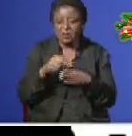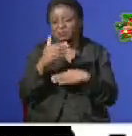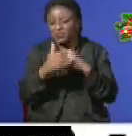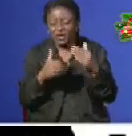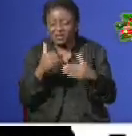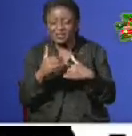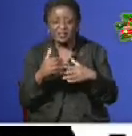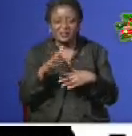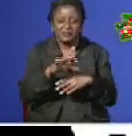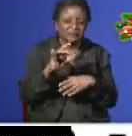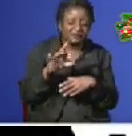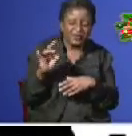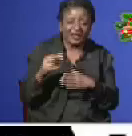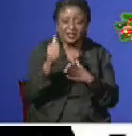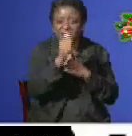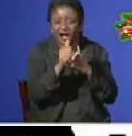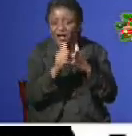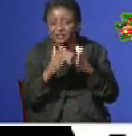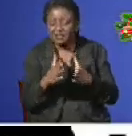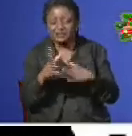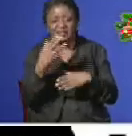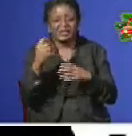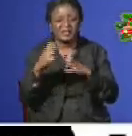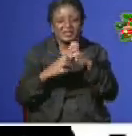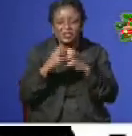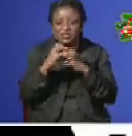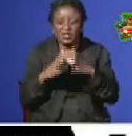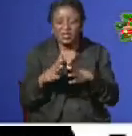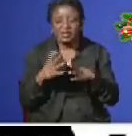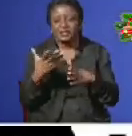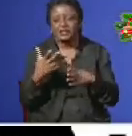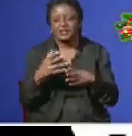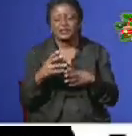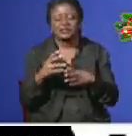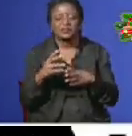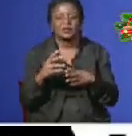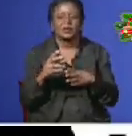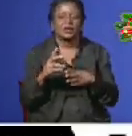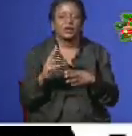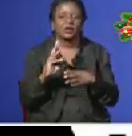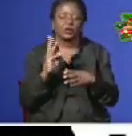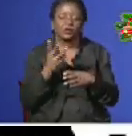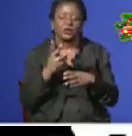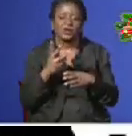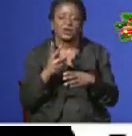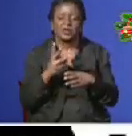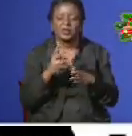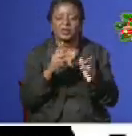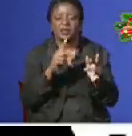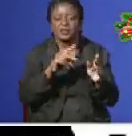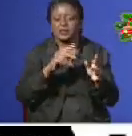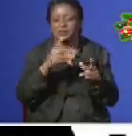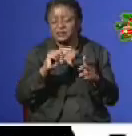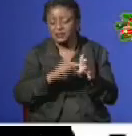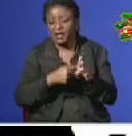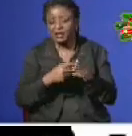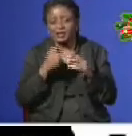engineers and starting from scratch a planning process. We were able to jump in right away. Day two, day three,